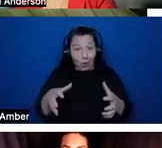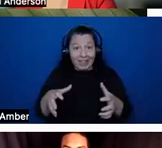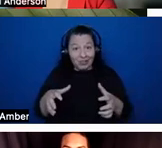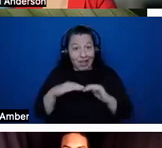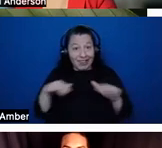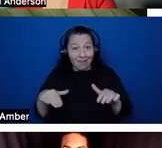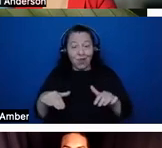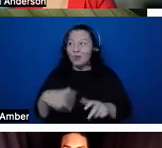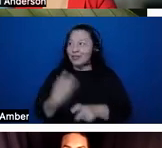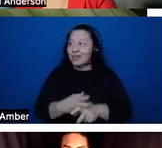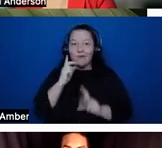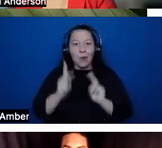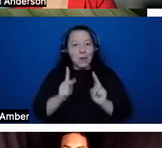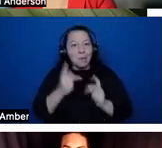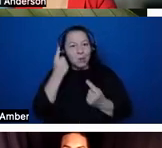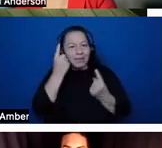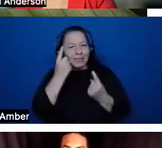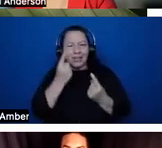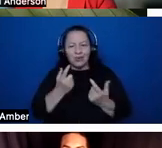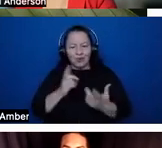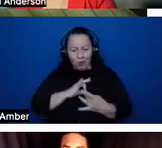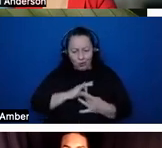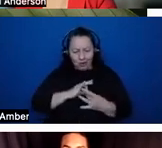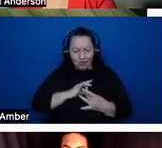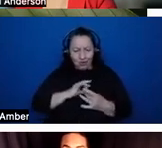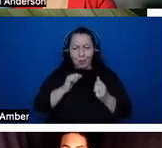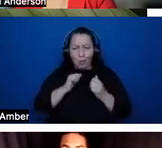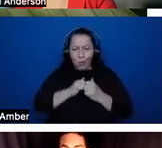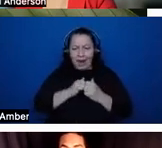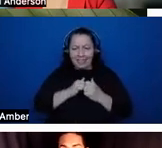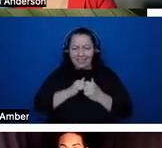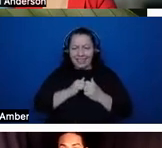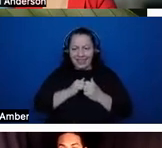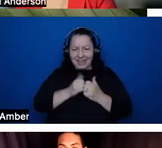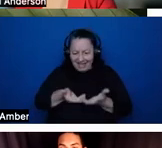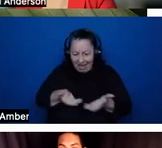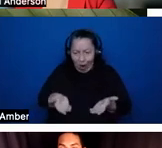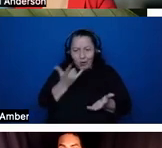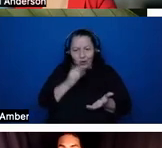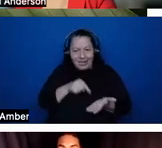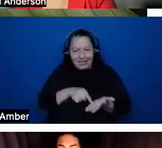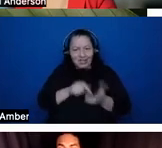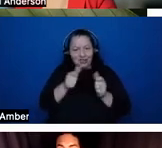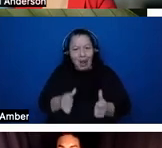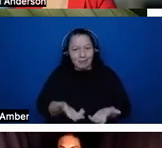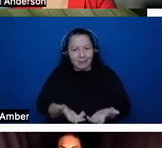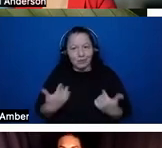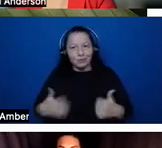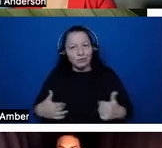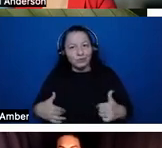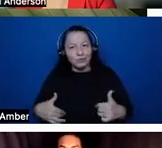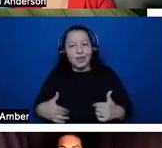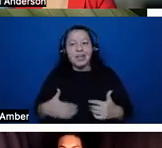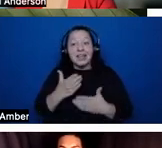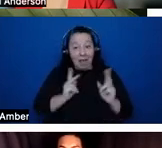hard for people to be thinking about like, what is your relationship with even an object like that, right? And how it threw some people through